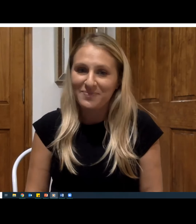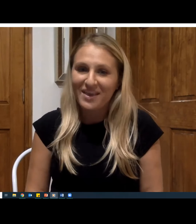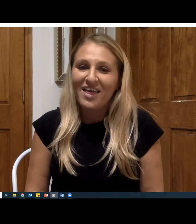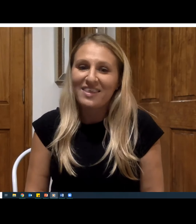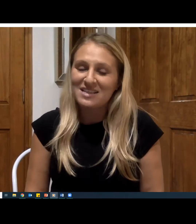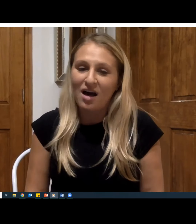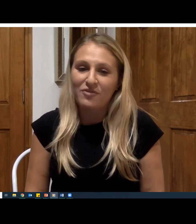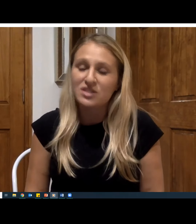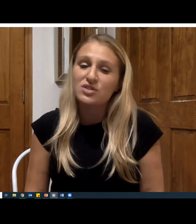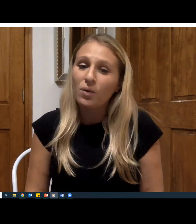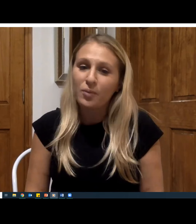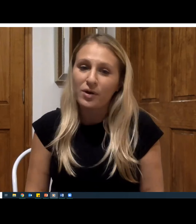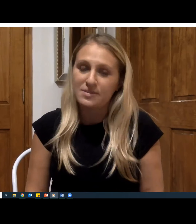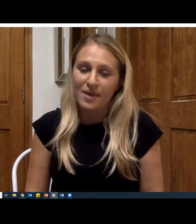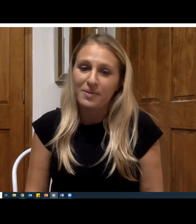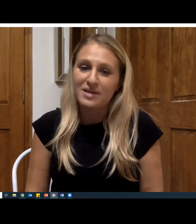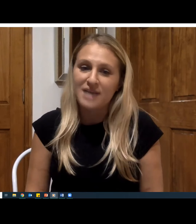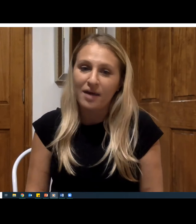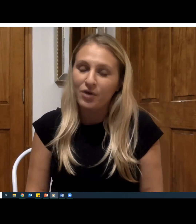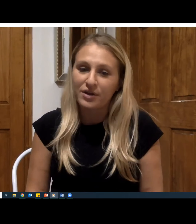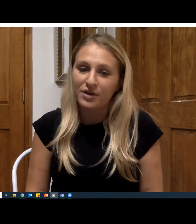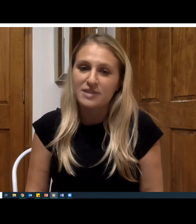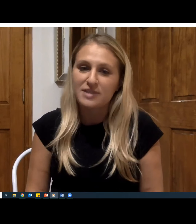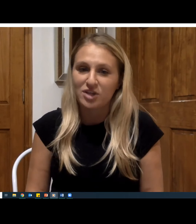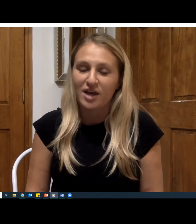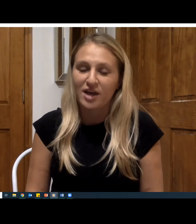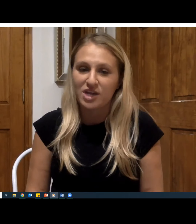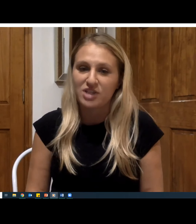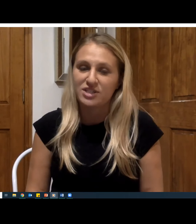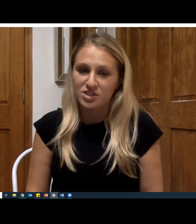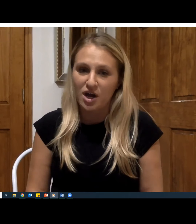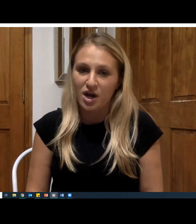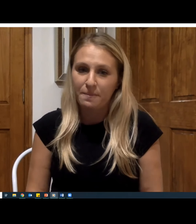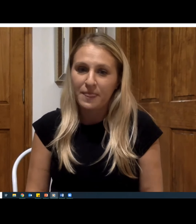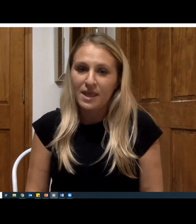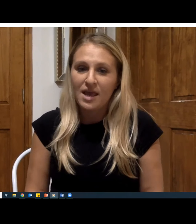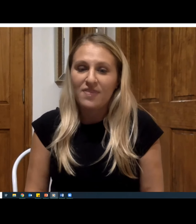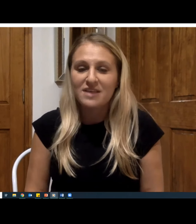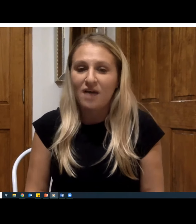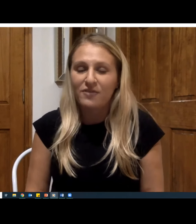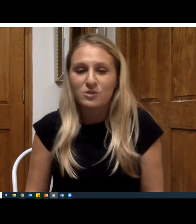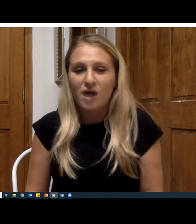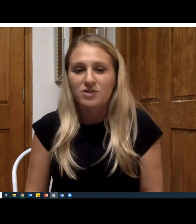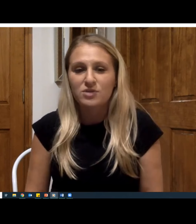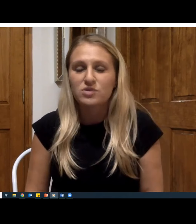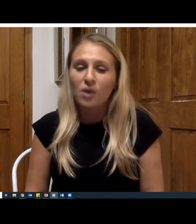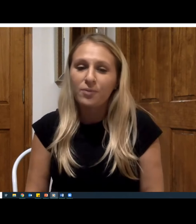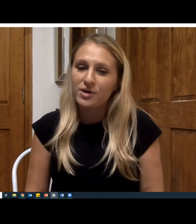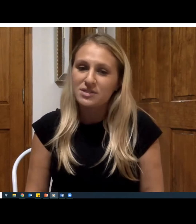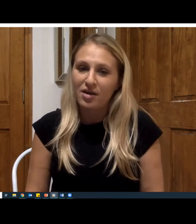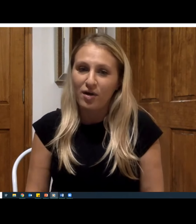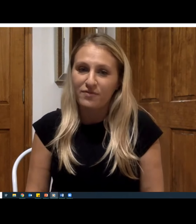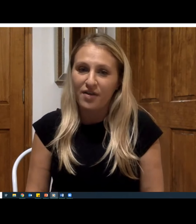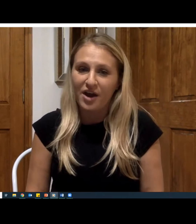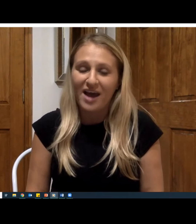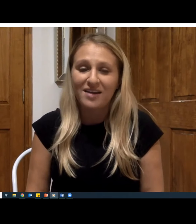Skirboll. This conference is so important to me because I am currently a special education teacher. This conference was also so